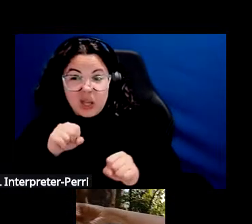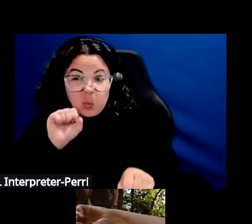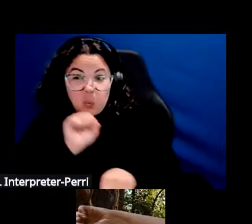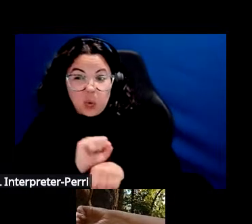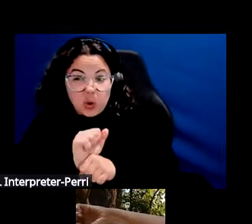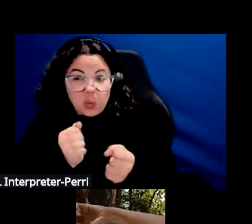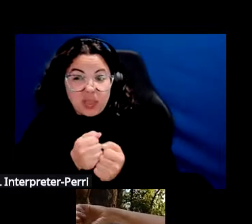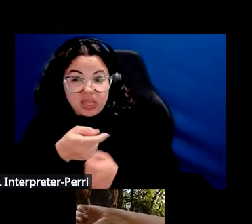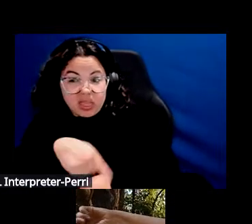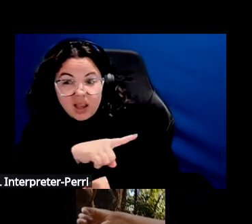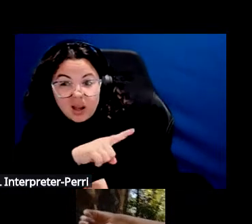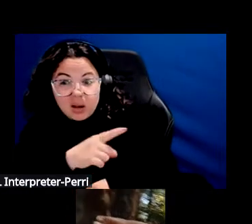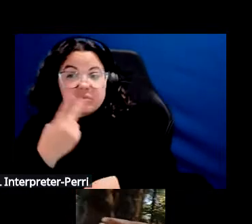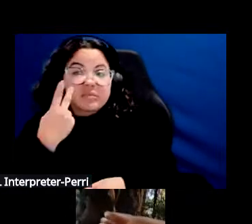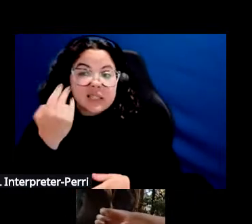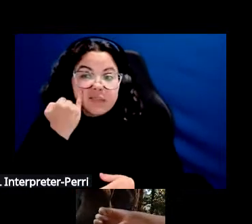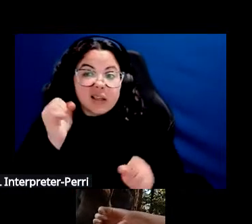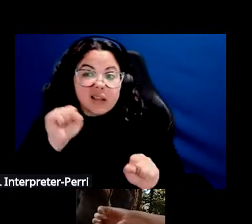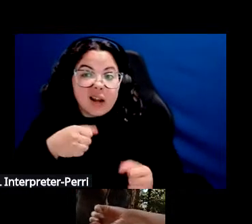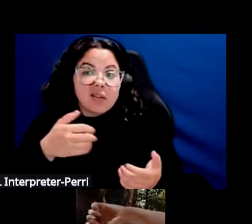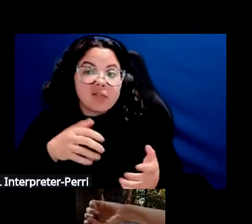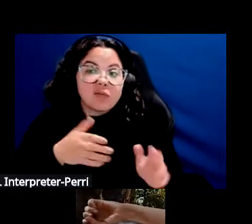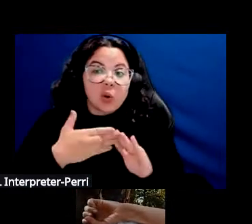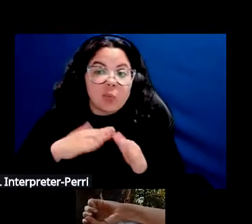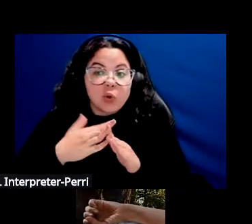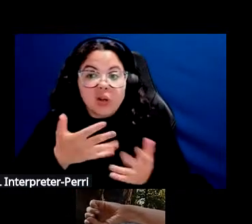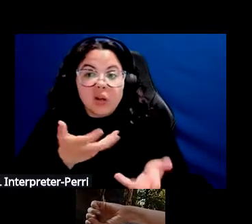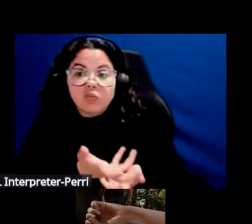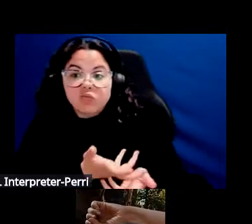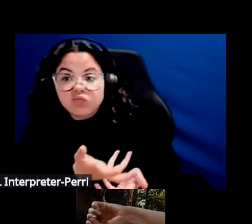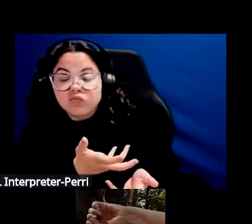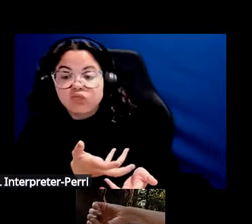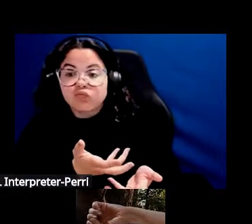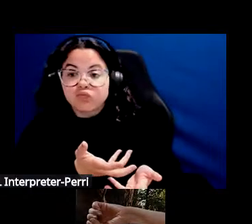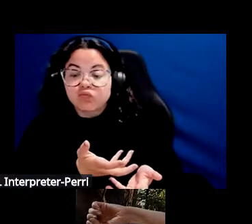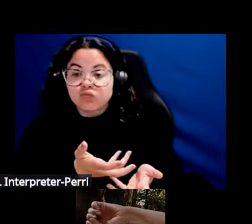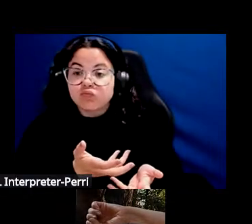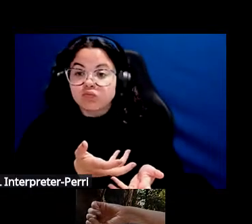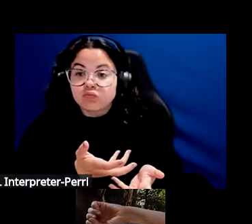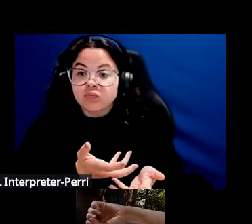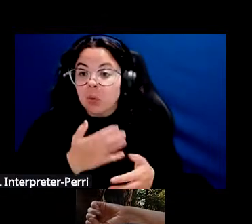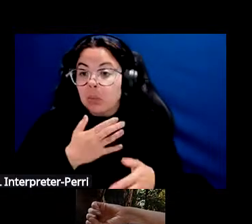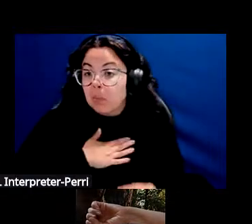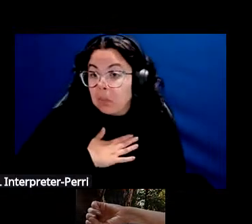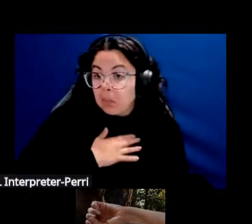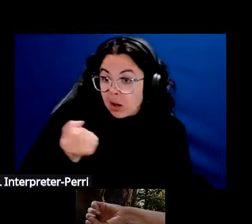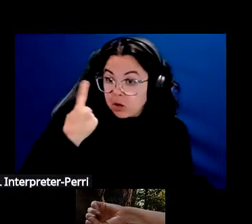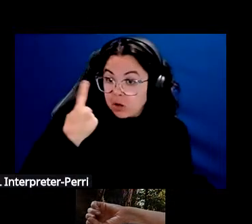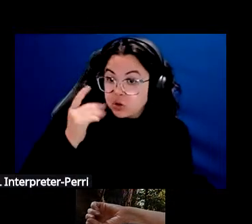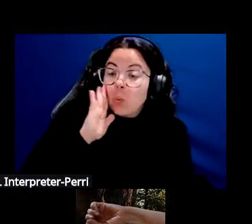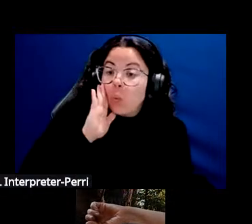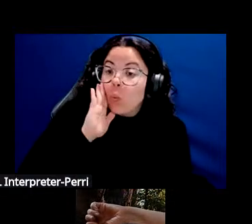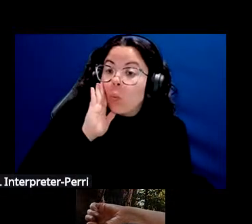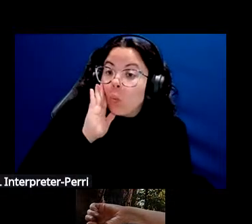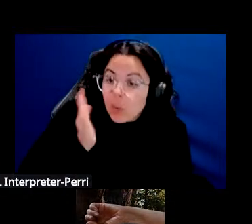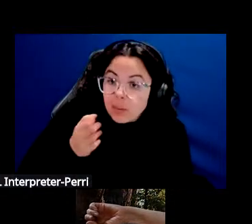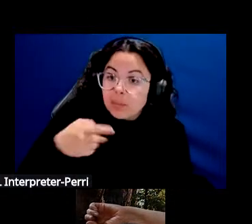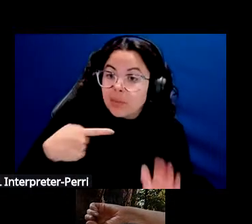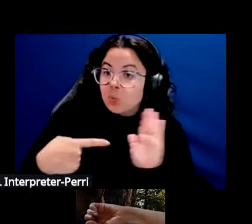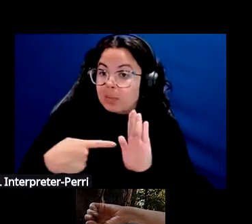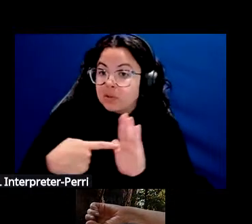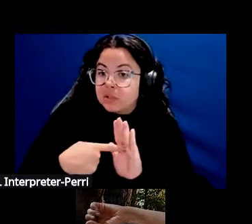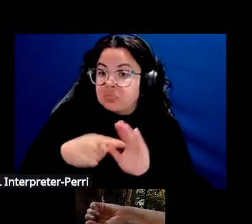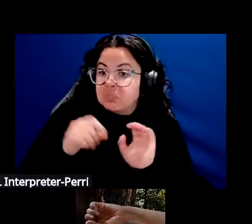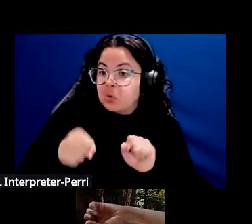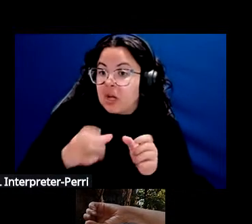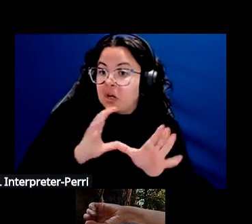with the tenant, see if you can have community activations there. There is, to my understanding, will be a representative for you to communicate